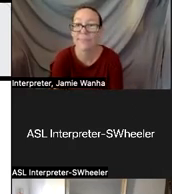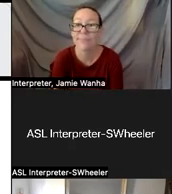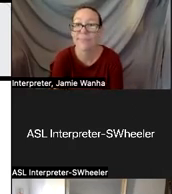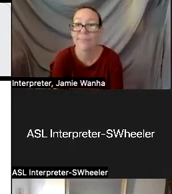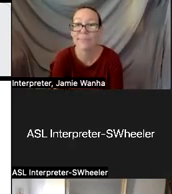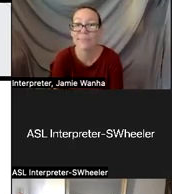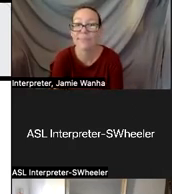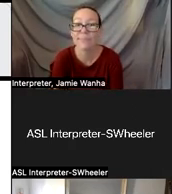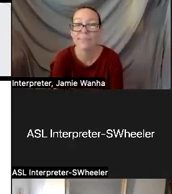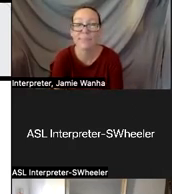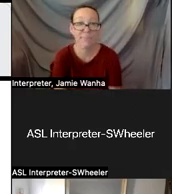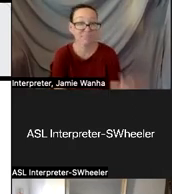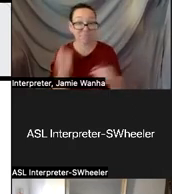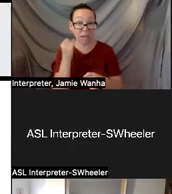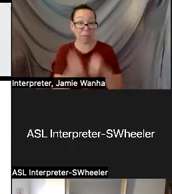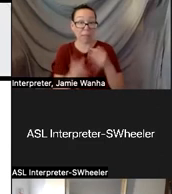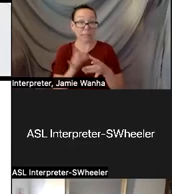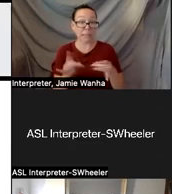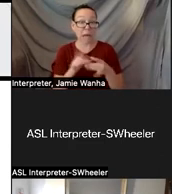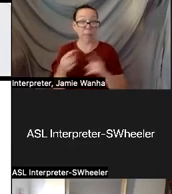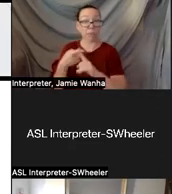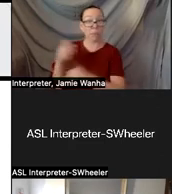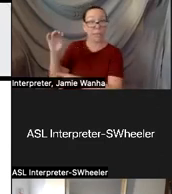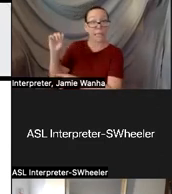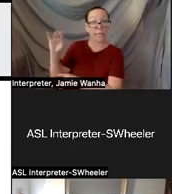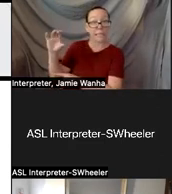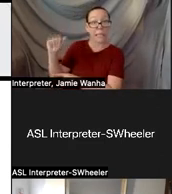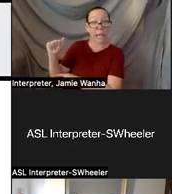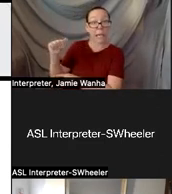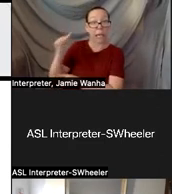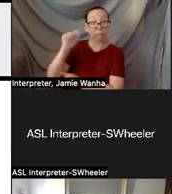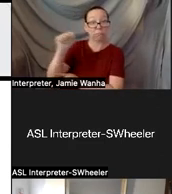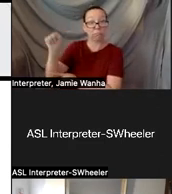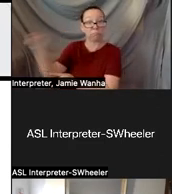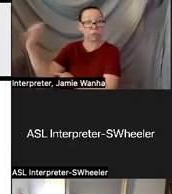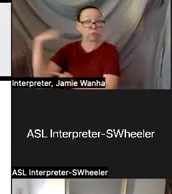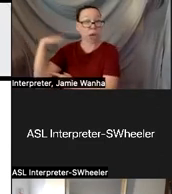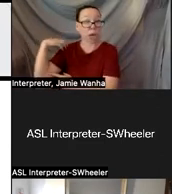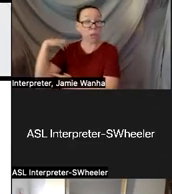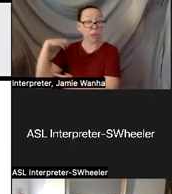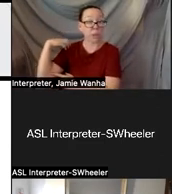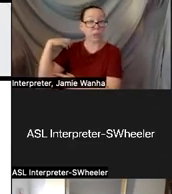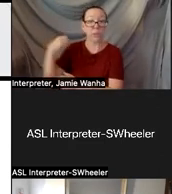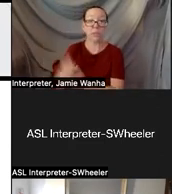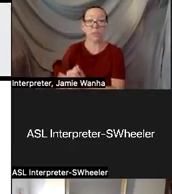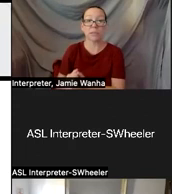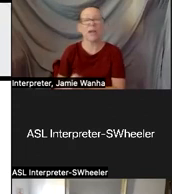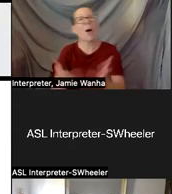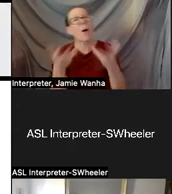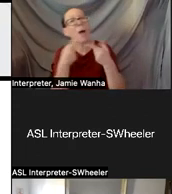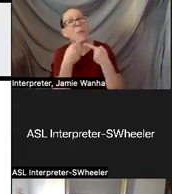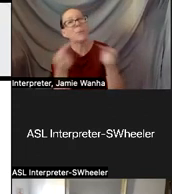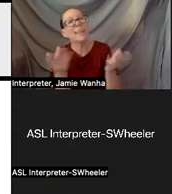Okay, any final comments from our ECA SoCal chairs, Margaret, Allen, or Heidi? I just want to say thank you all